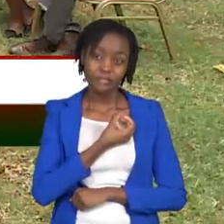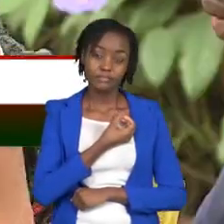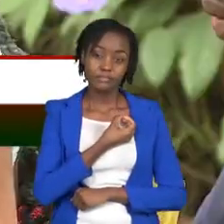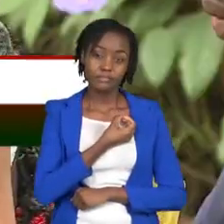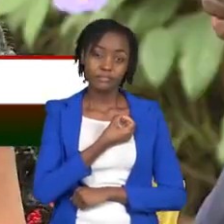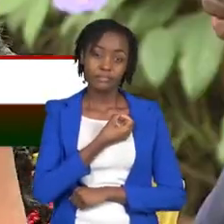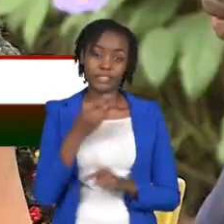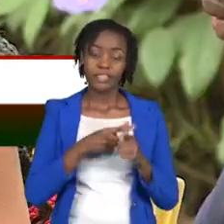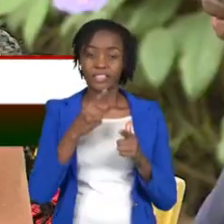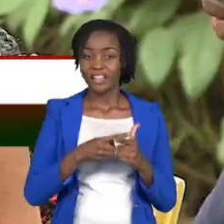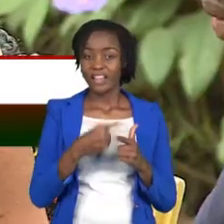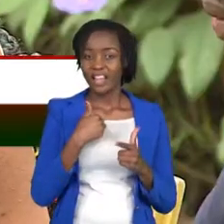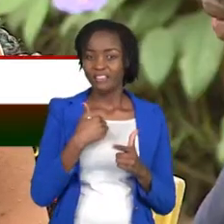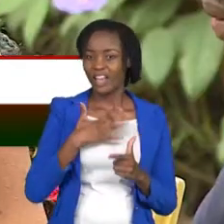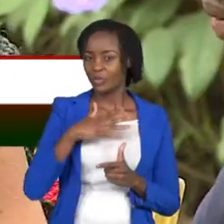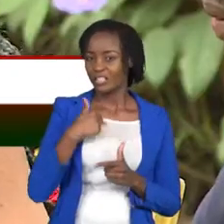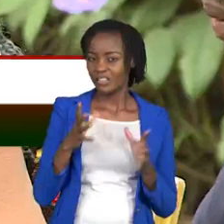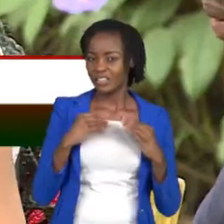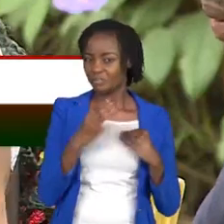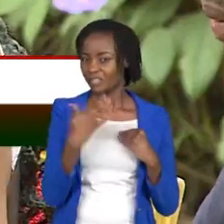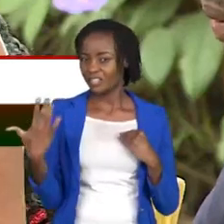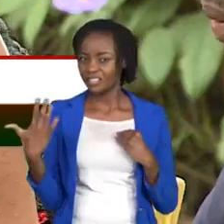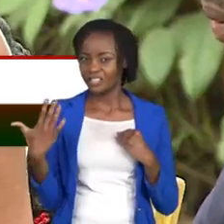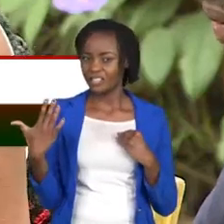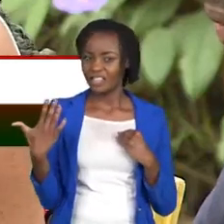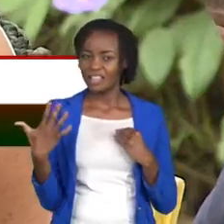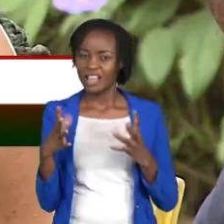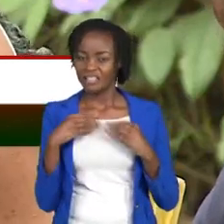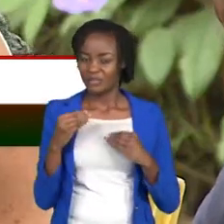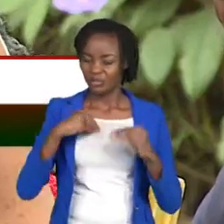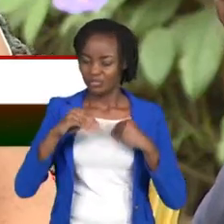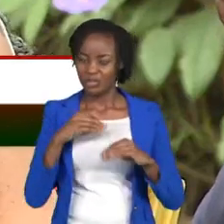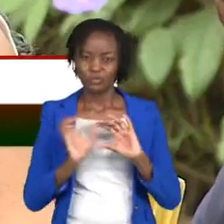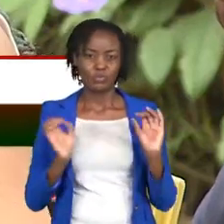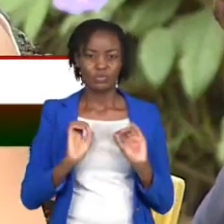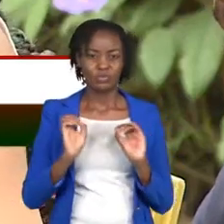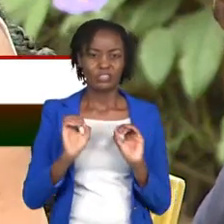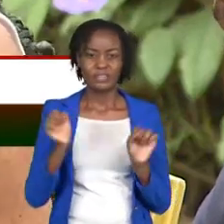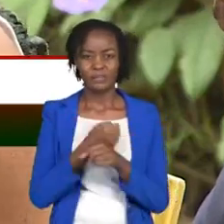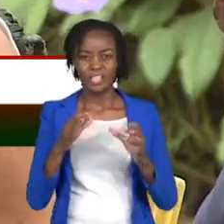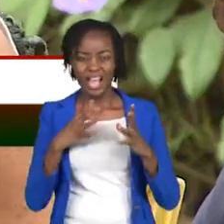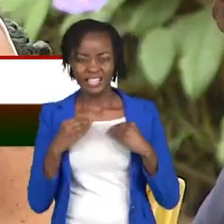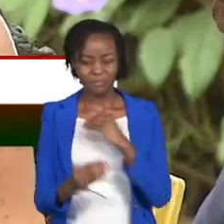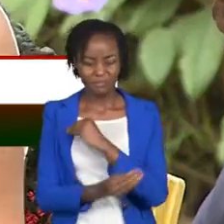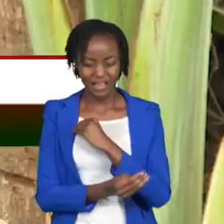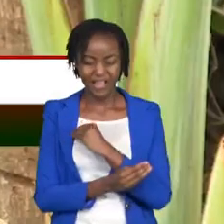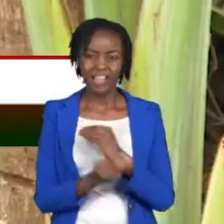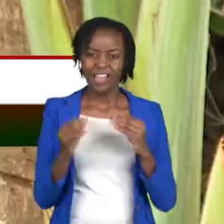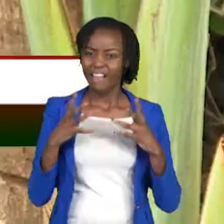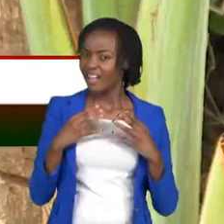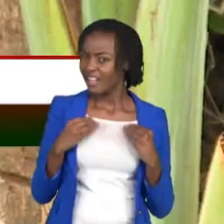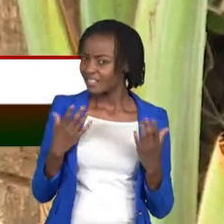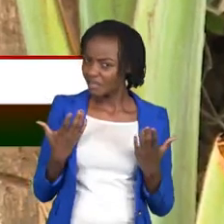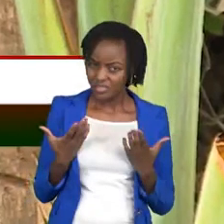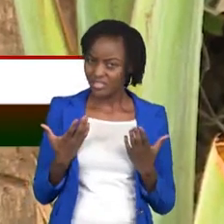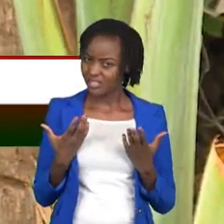people, there are things we will not entertain. We will not entertain corruption to begin with. We will not entertain bribery. We will not entertain